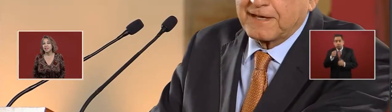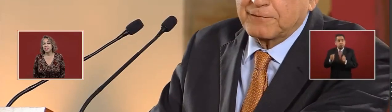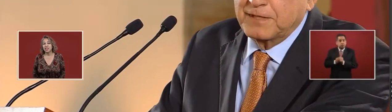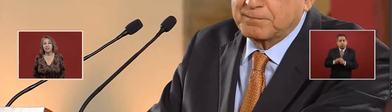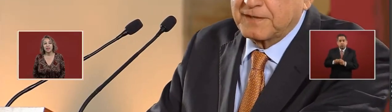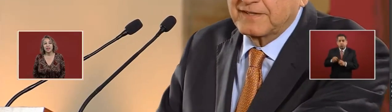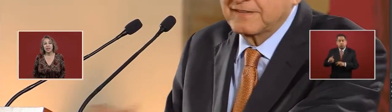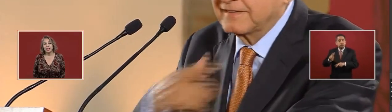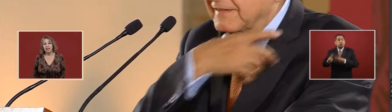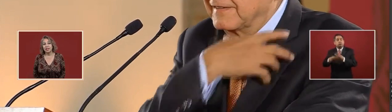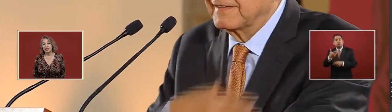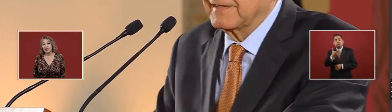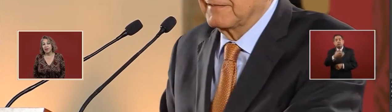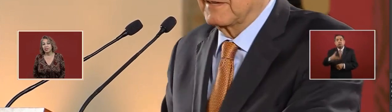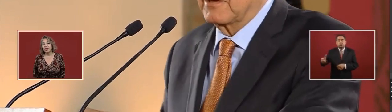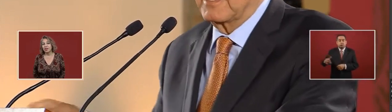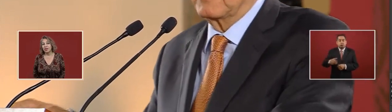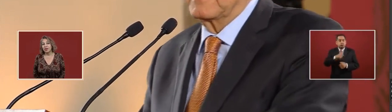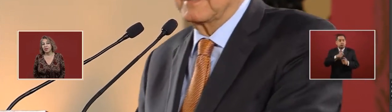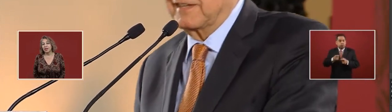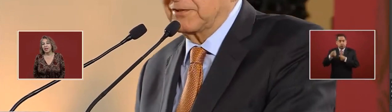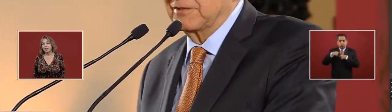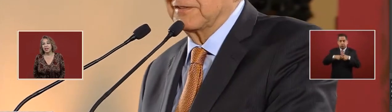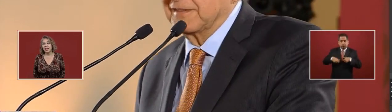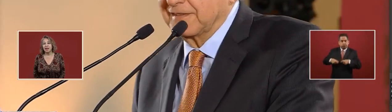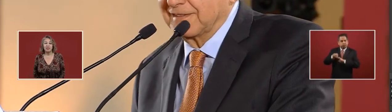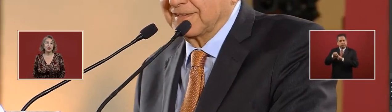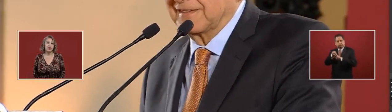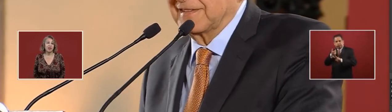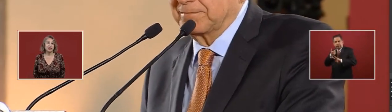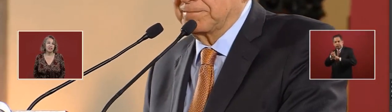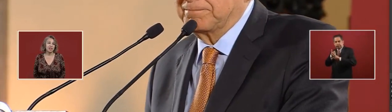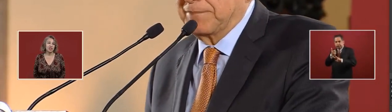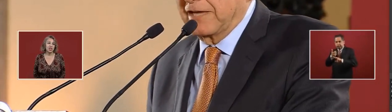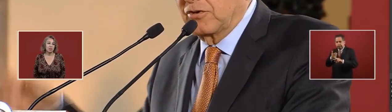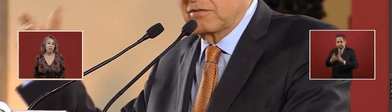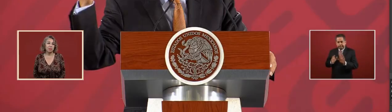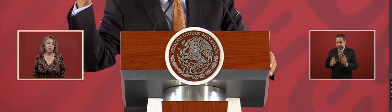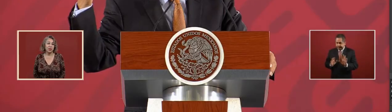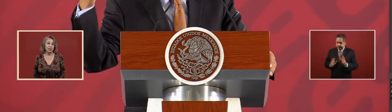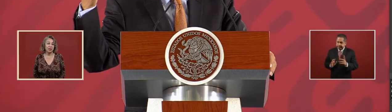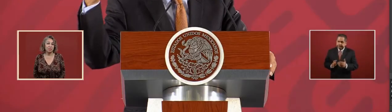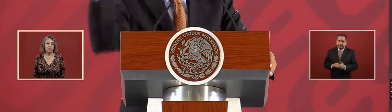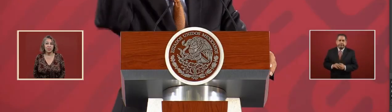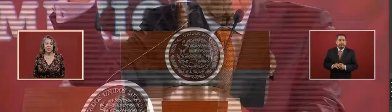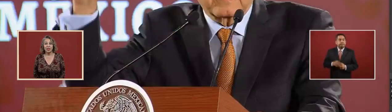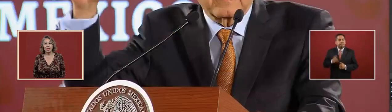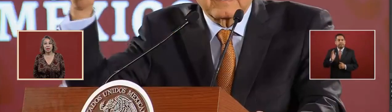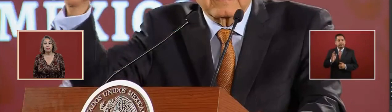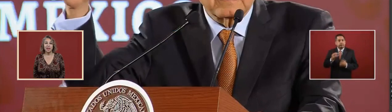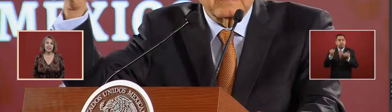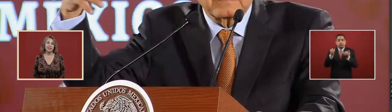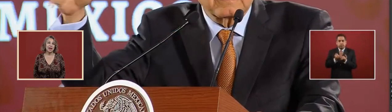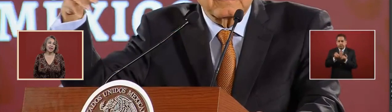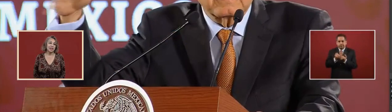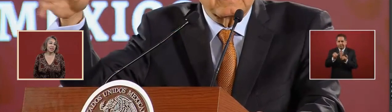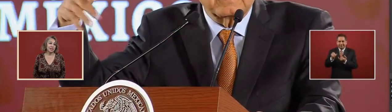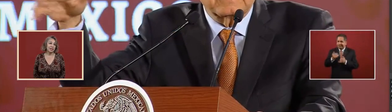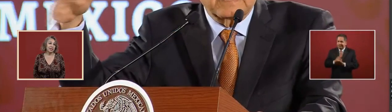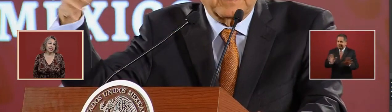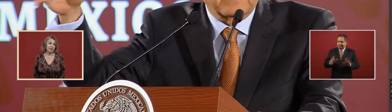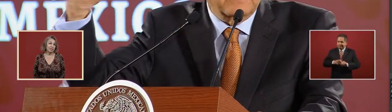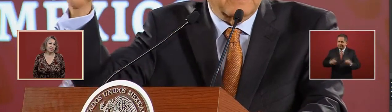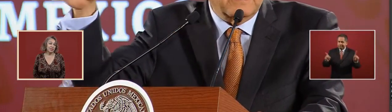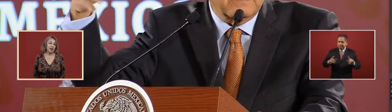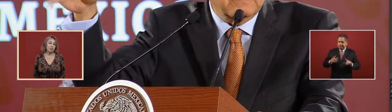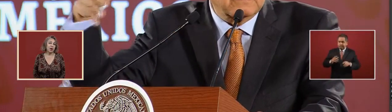see the children mitad, that they're out there, and they have their slingshot pero wrapped around them. Ya no es. But it's not